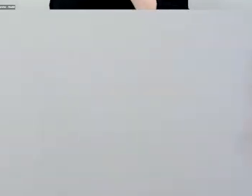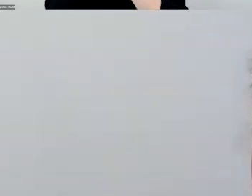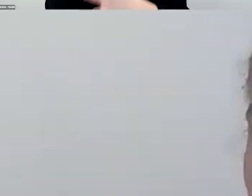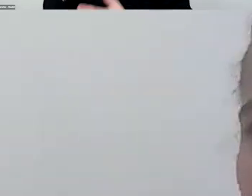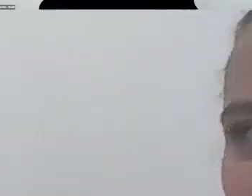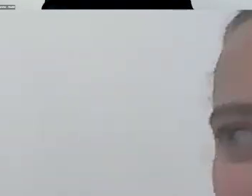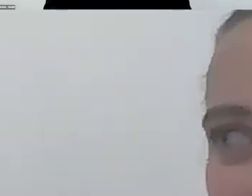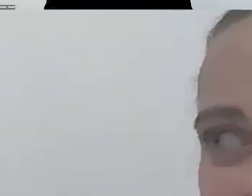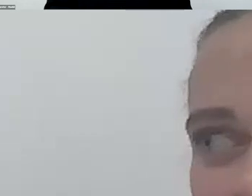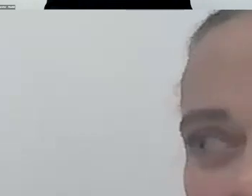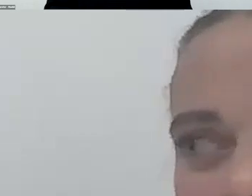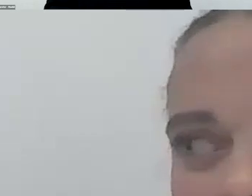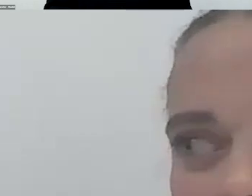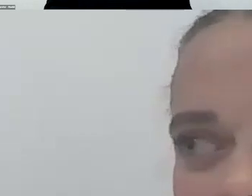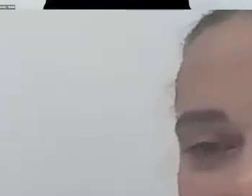Mean